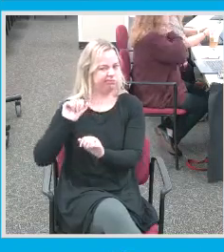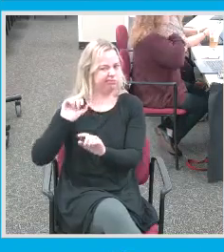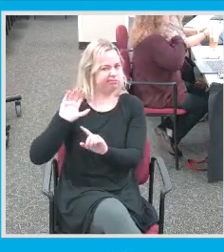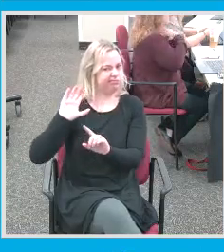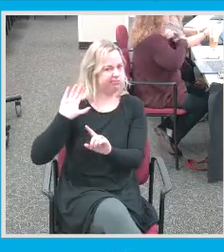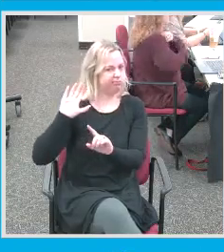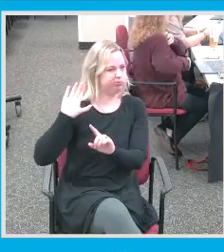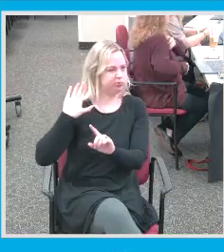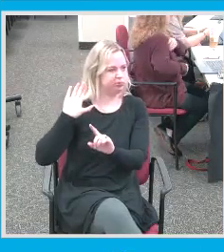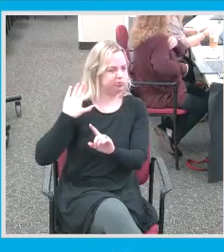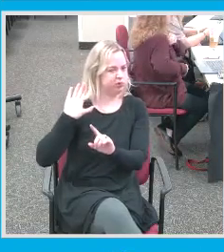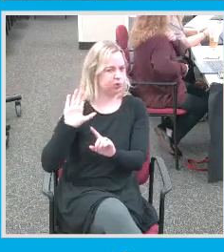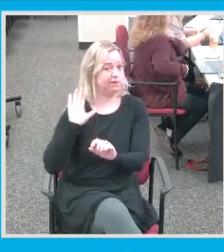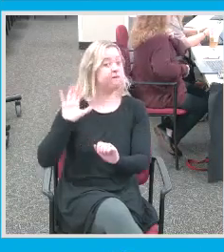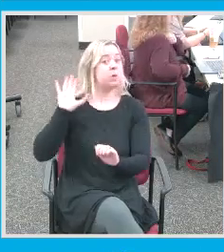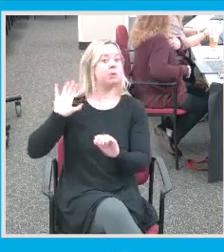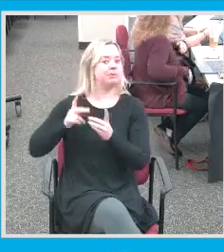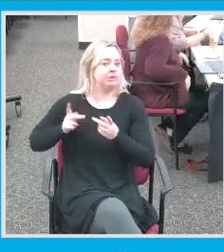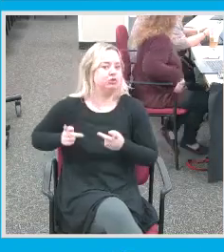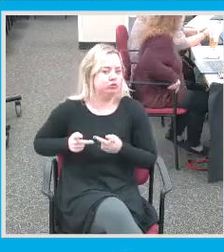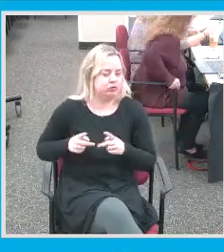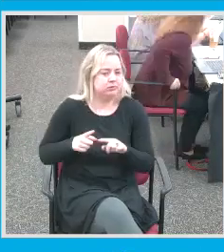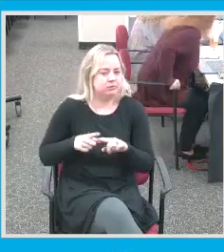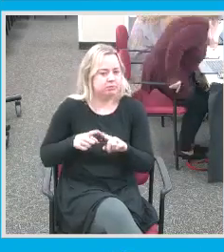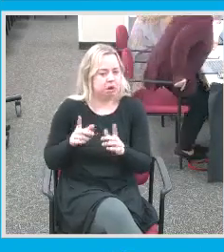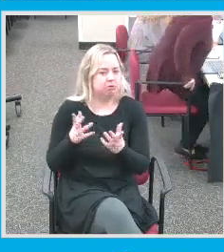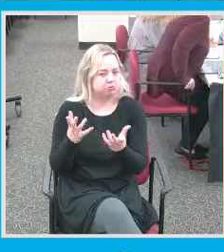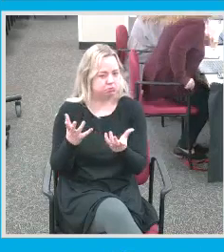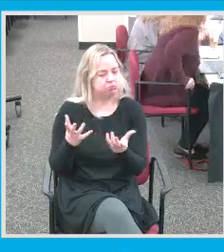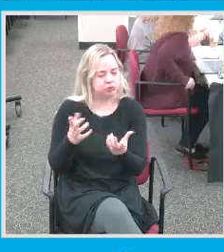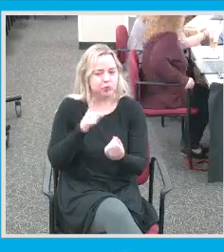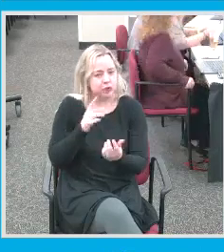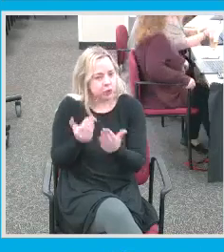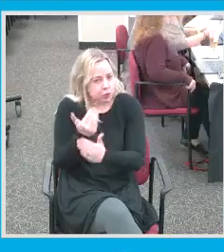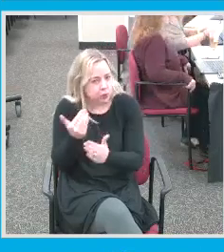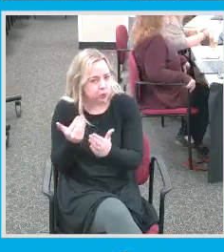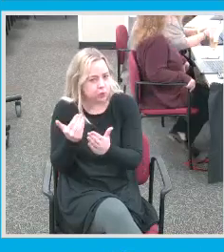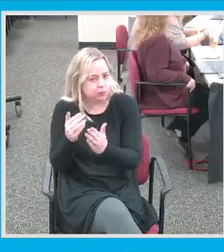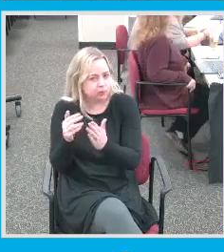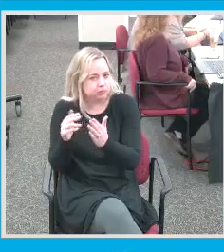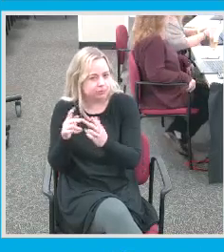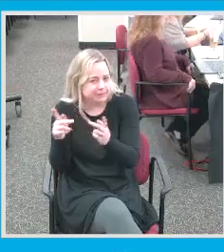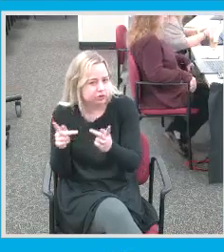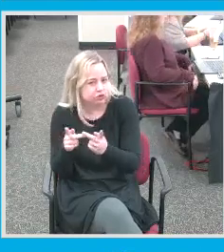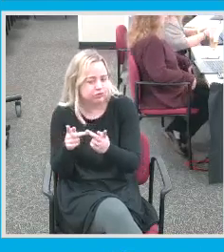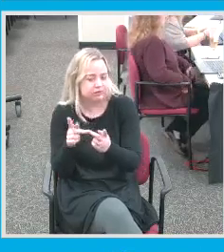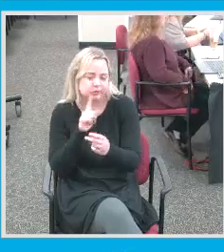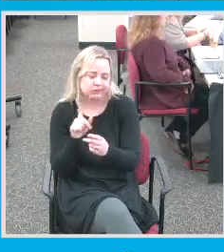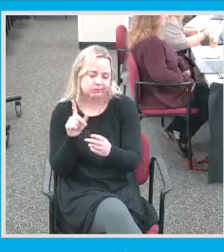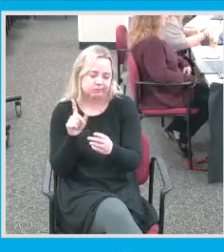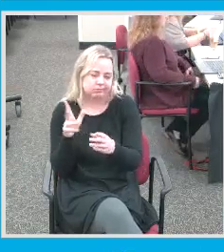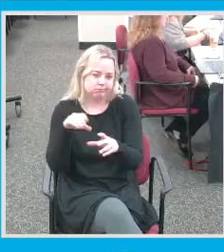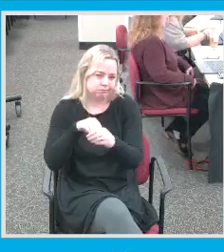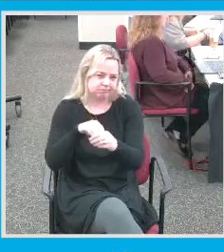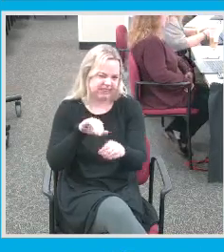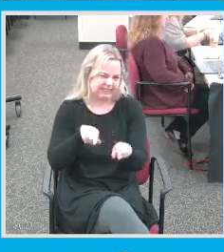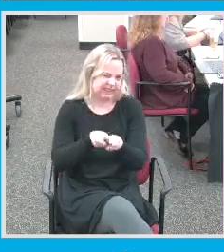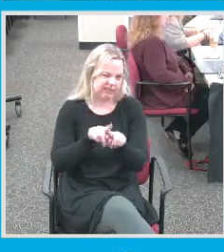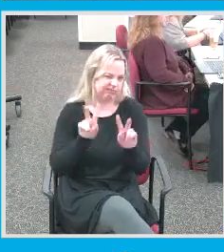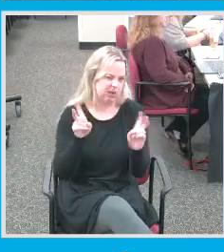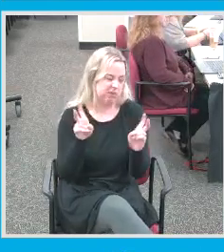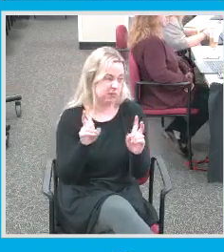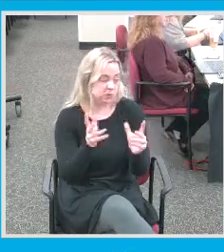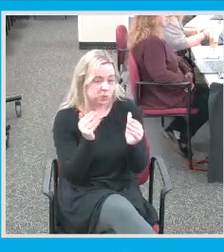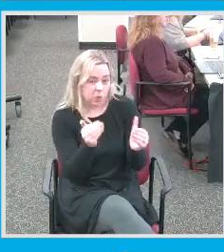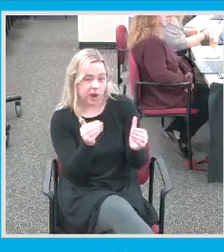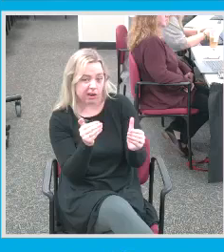but Strategic Initiatives plays a key role in that with behavioral health planner and such. So Emily, if you could say a